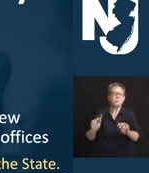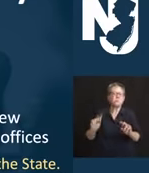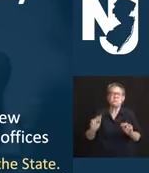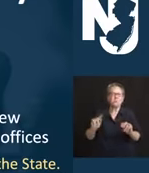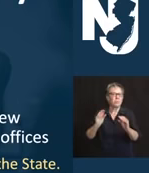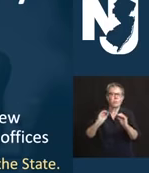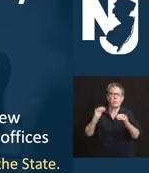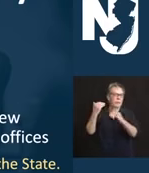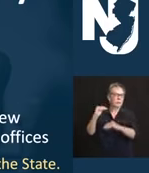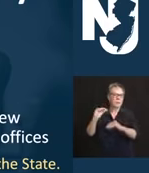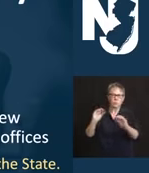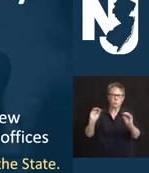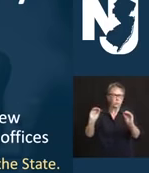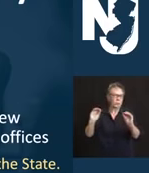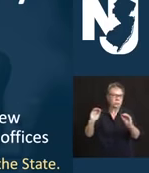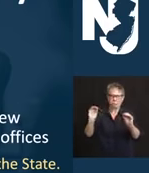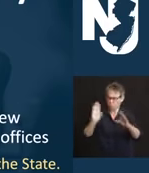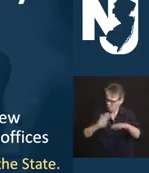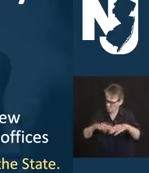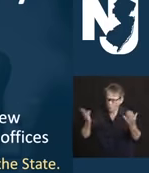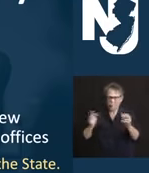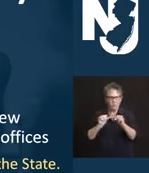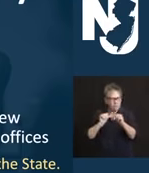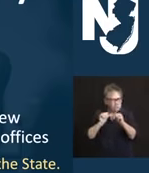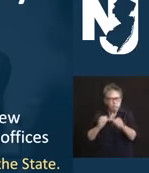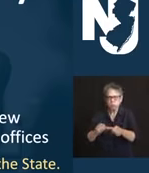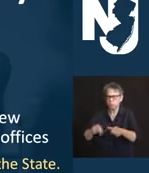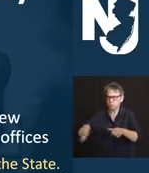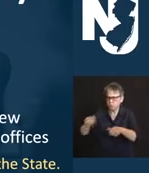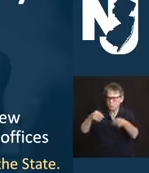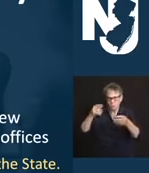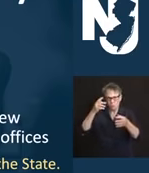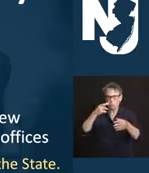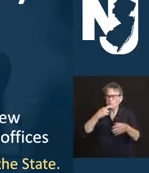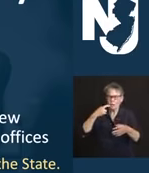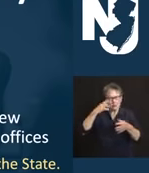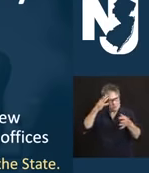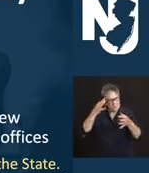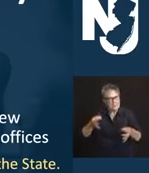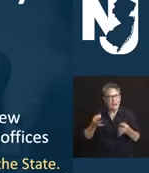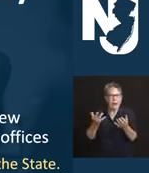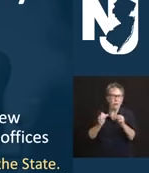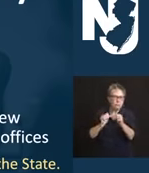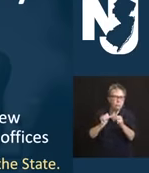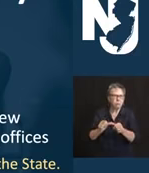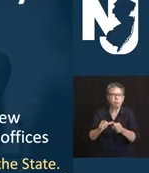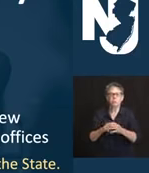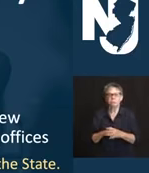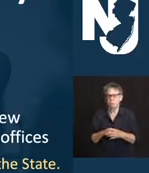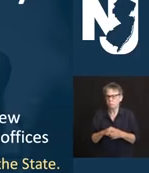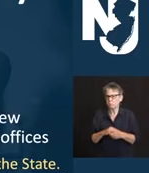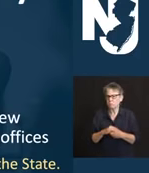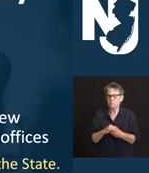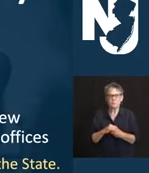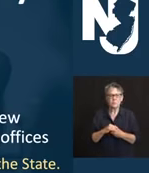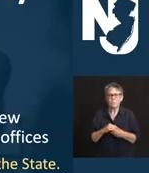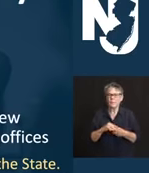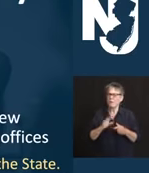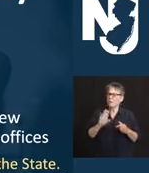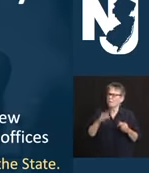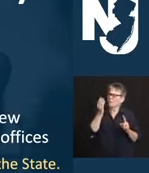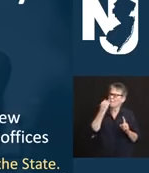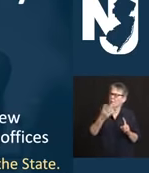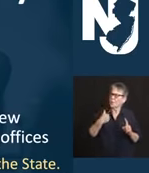Stay open and enjoy. Further, and to be clear, restaurant hours have never been limited by the state in any way. And